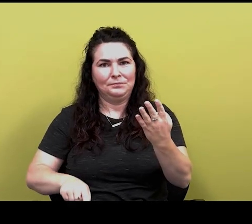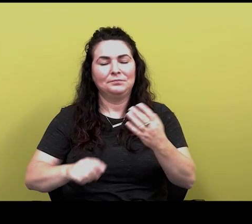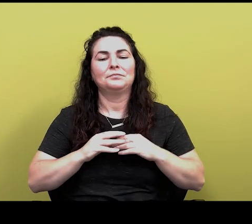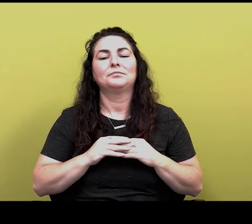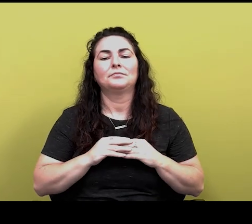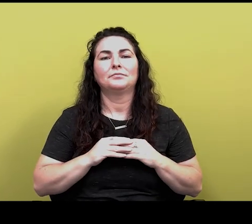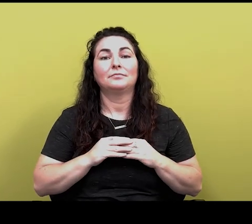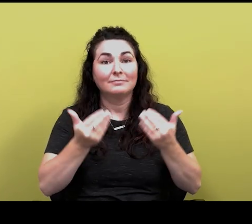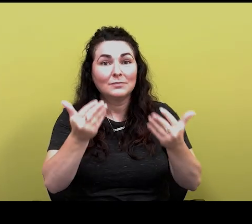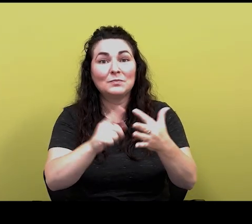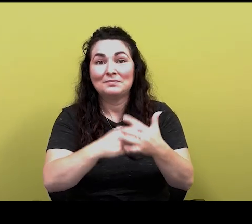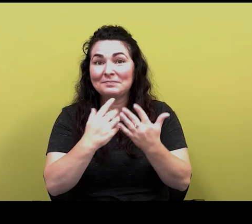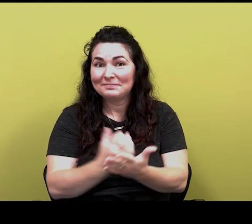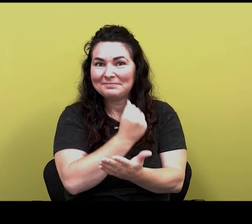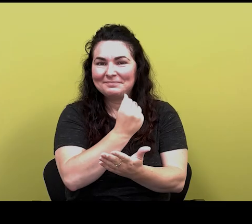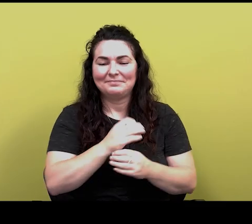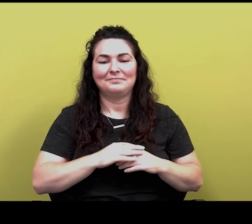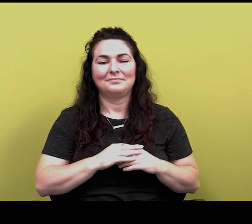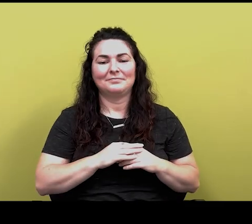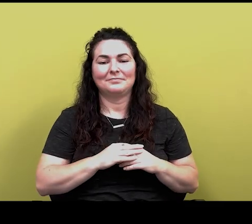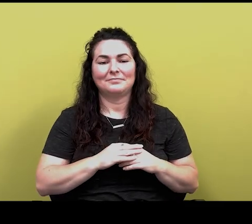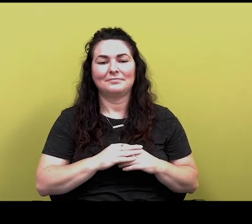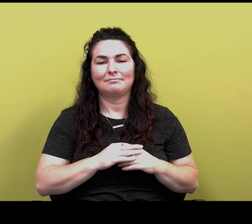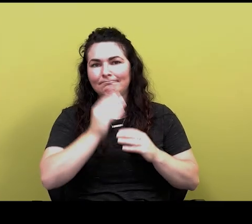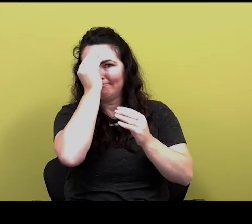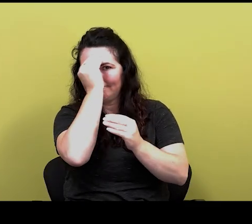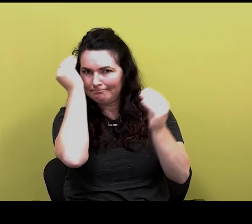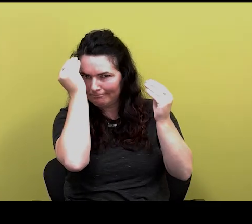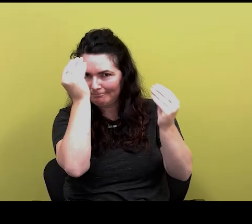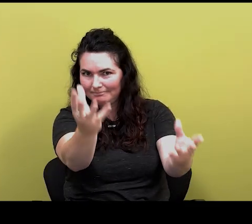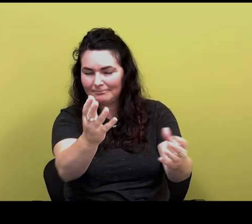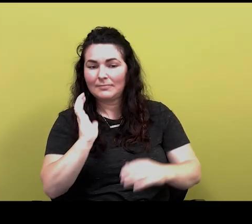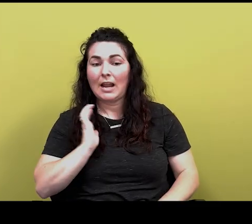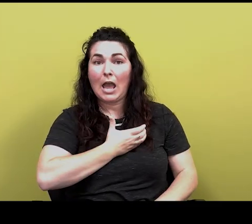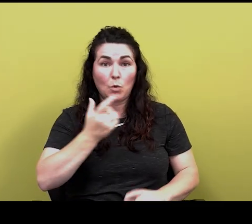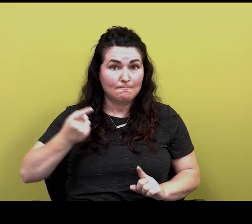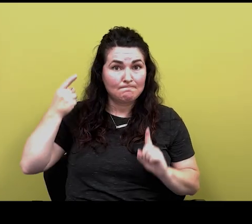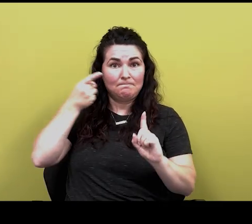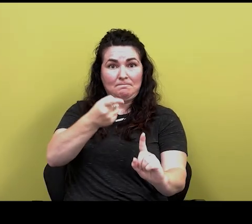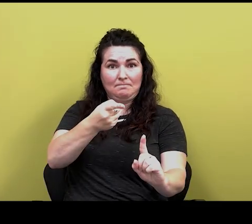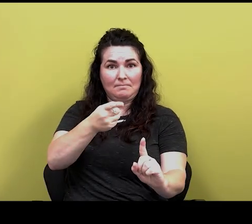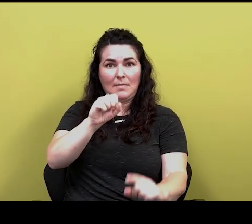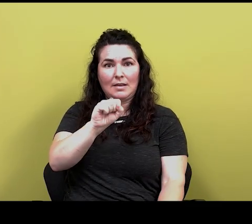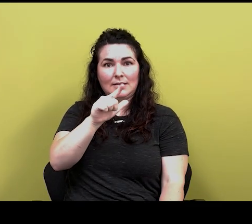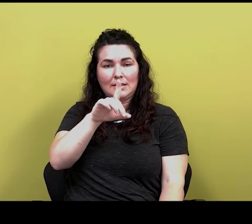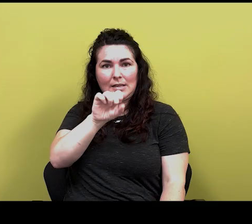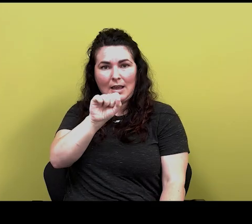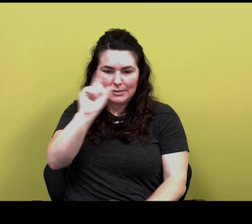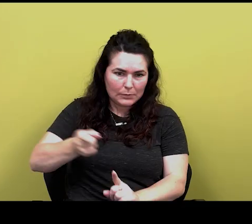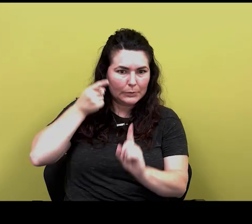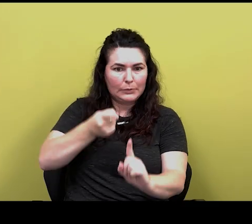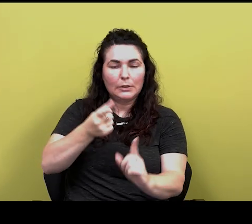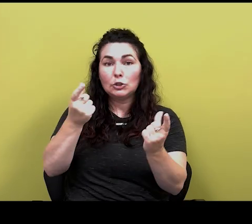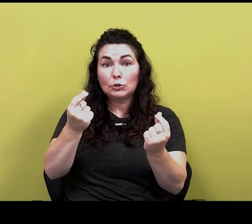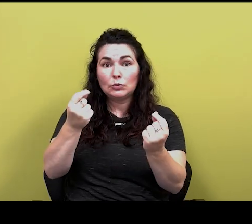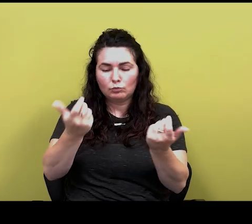So without further ado, let's get started. First, to provide a little more context, the mission of Student Life Disability Services is